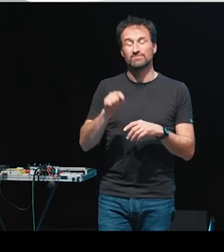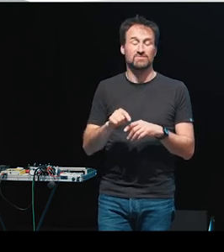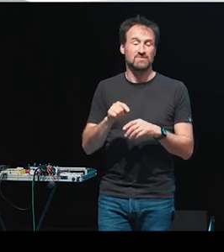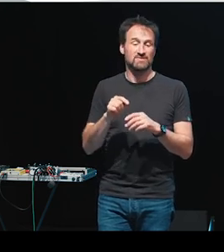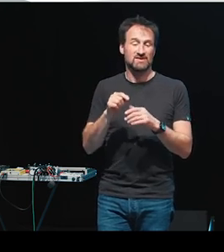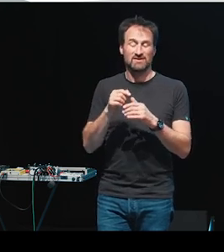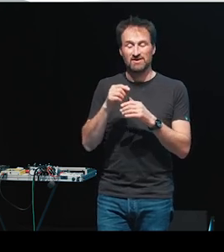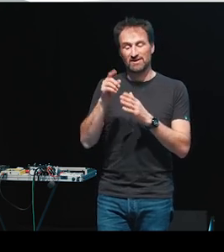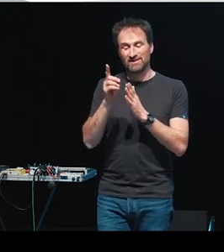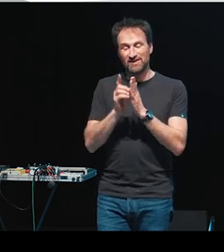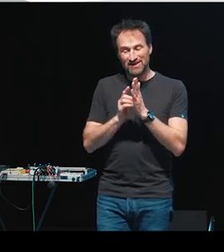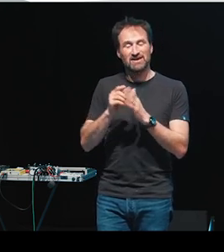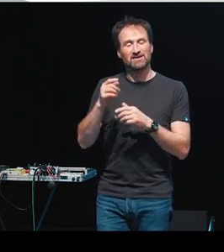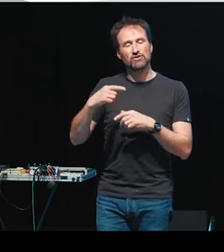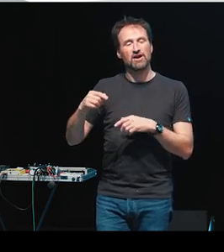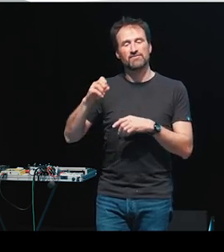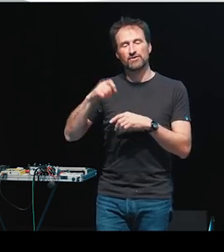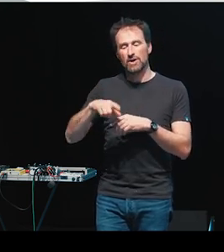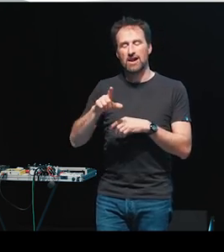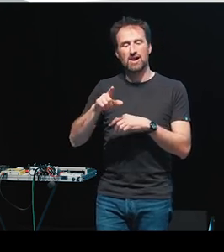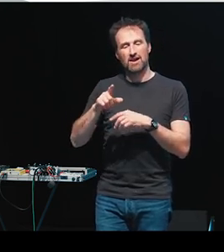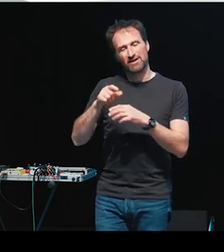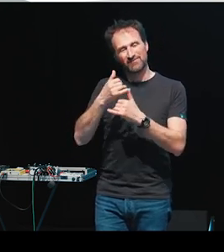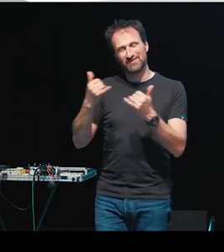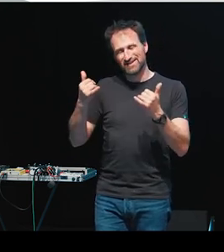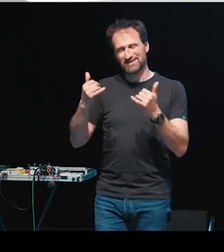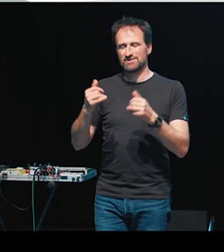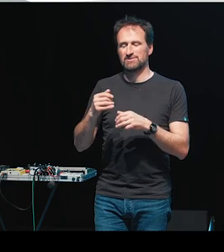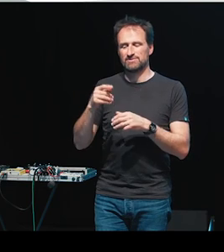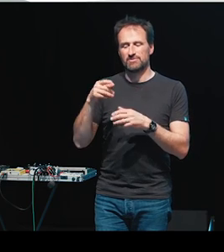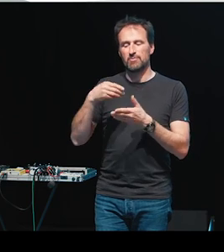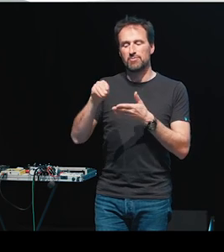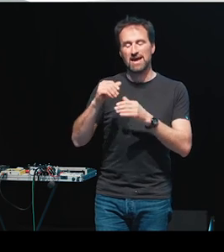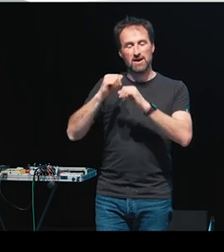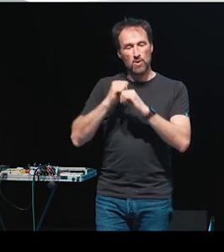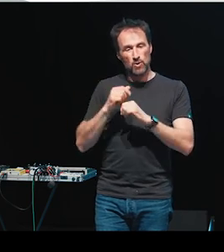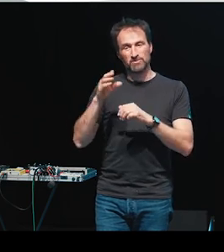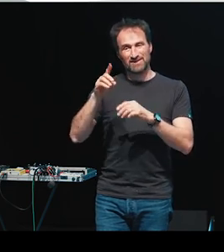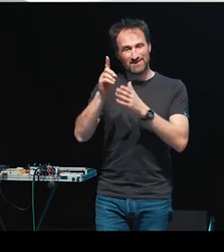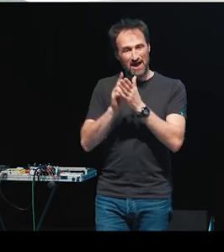You can then send an additional JSON payload with the variable data.